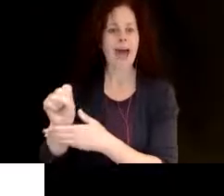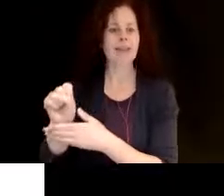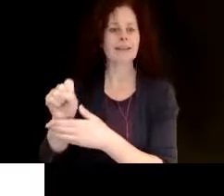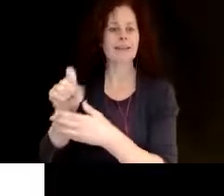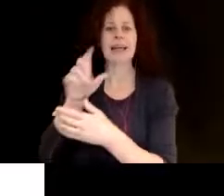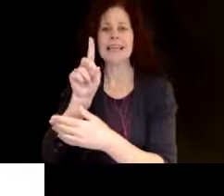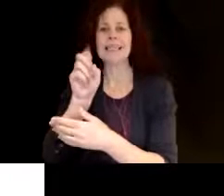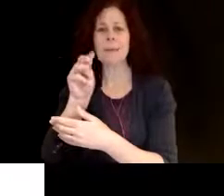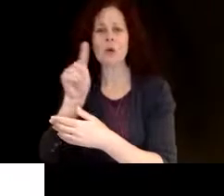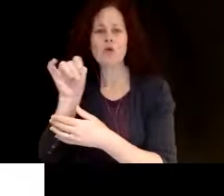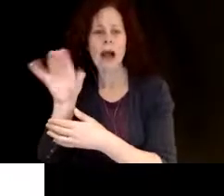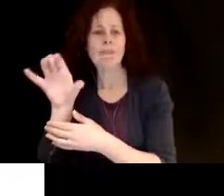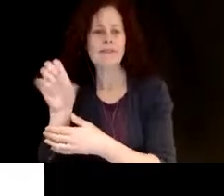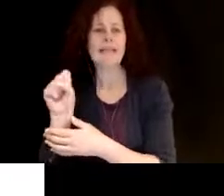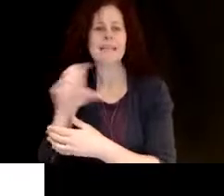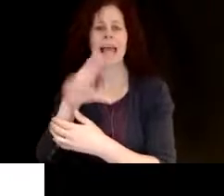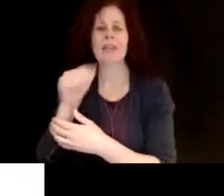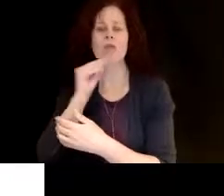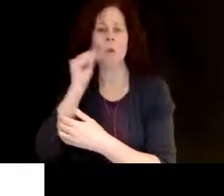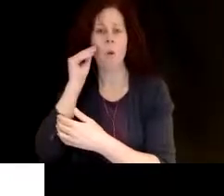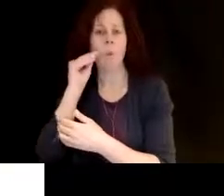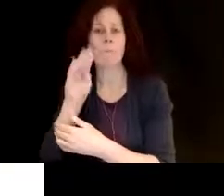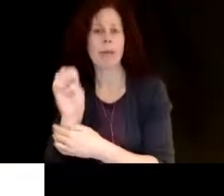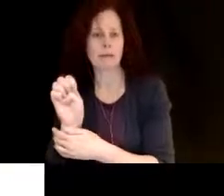the home value as a proxy for.